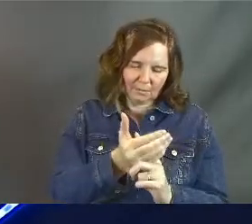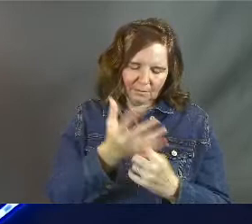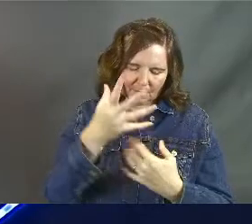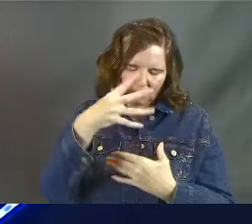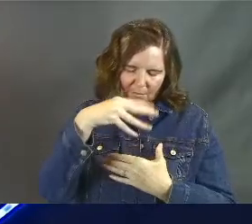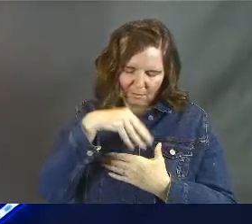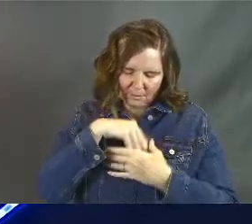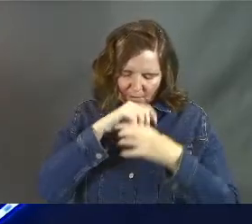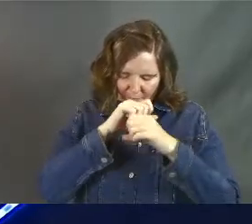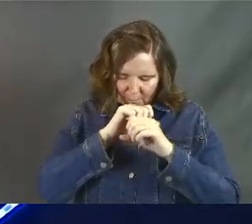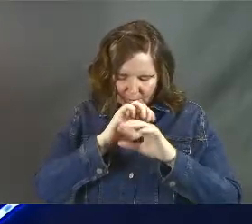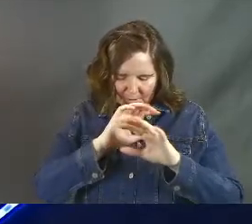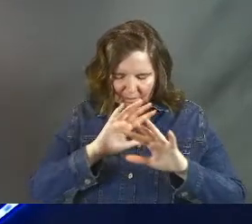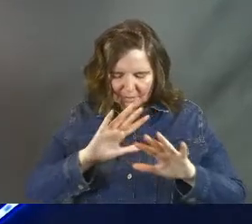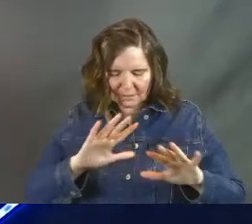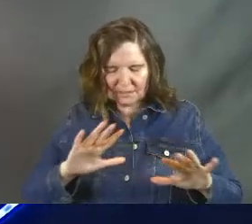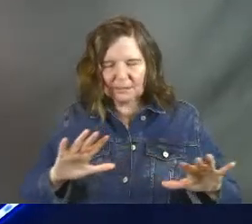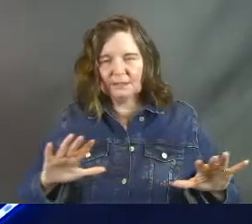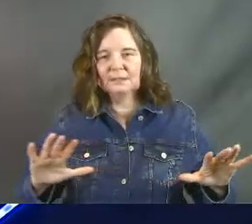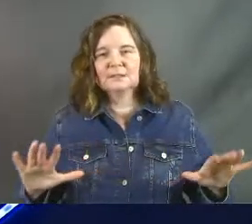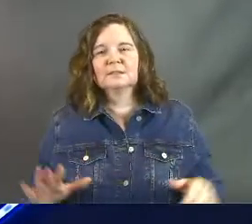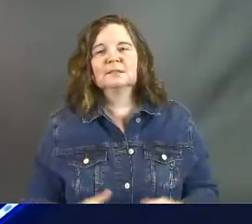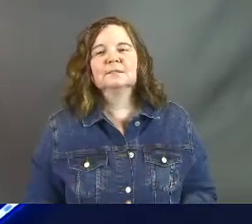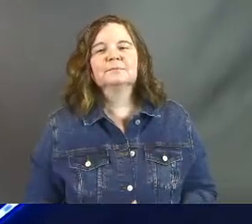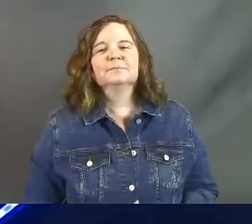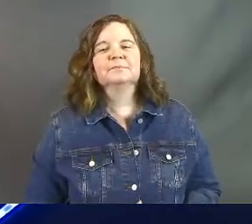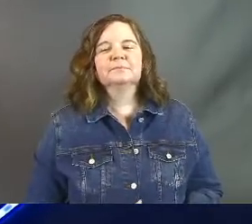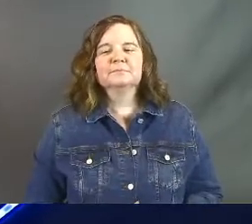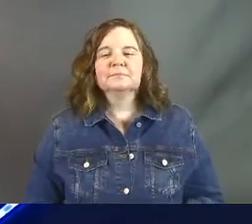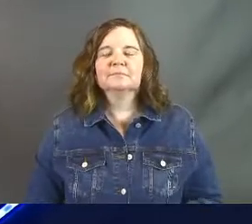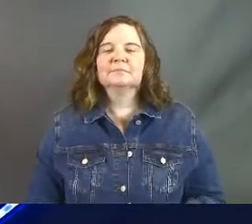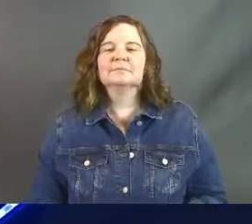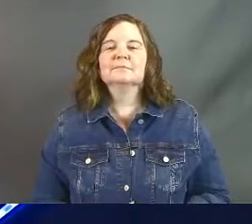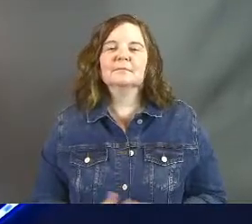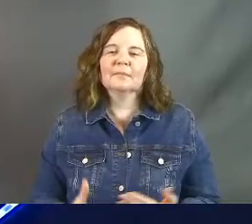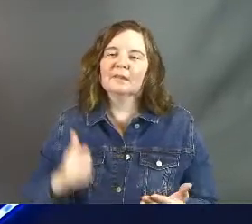and give you peace. Sing amen.